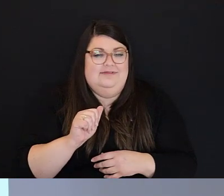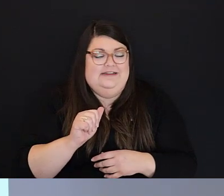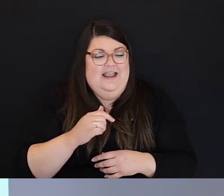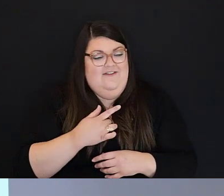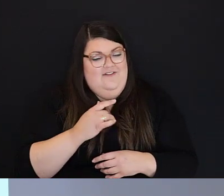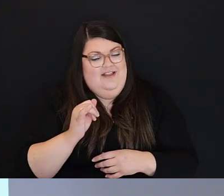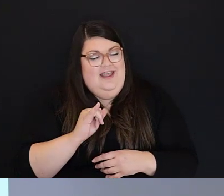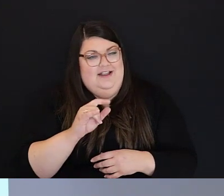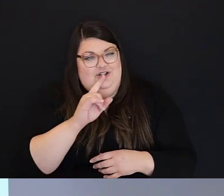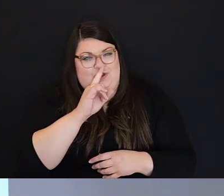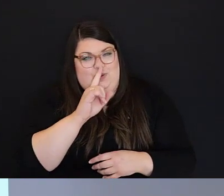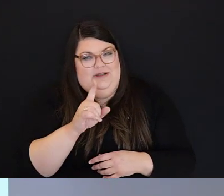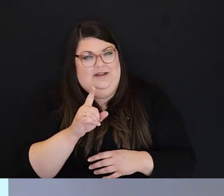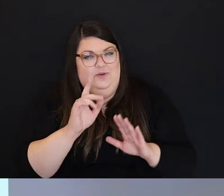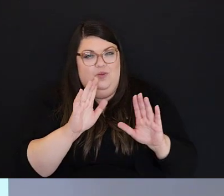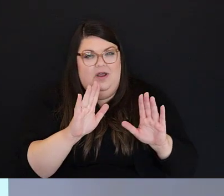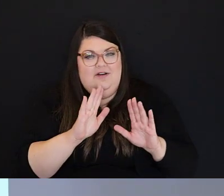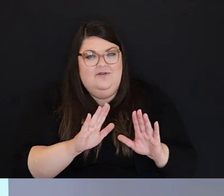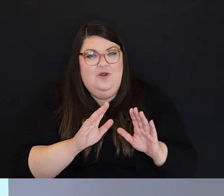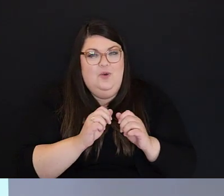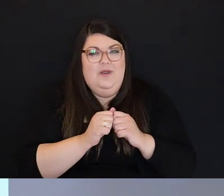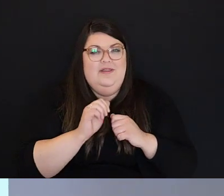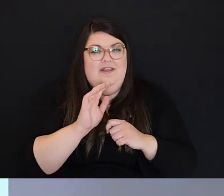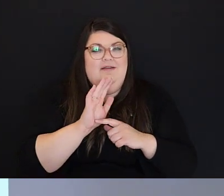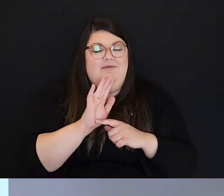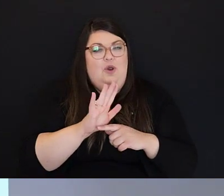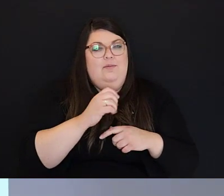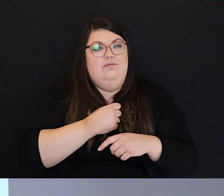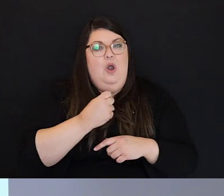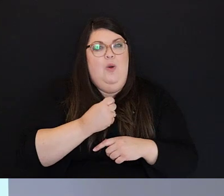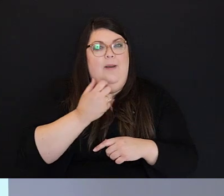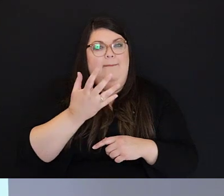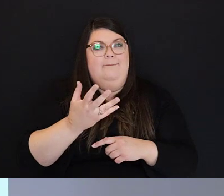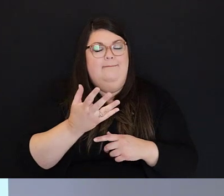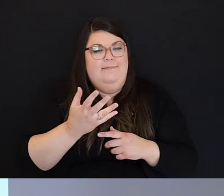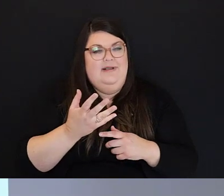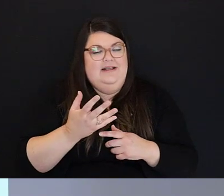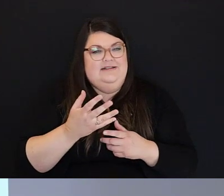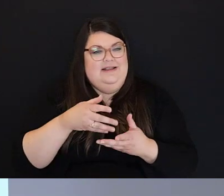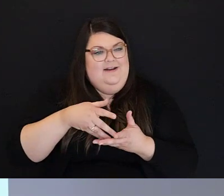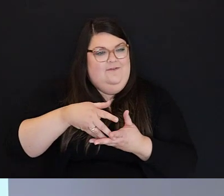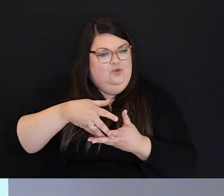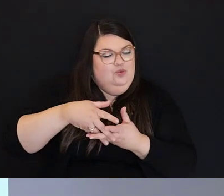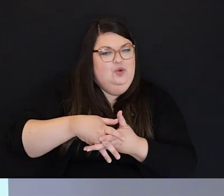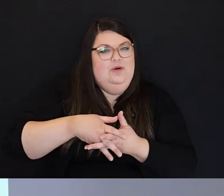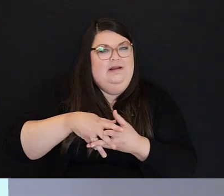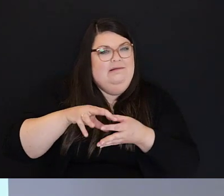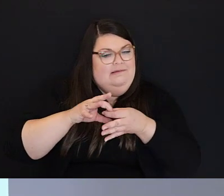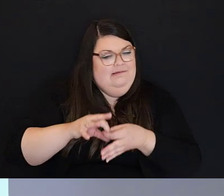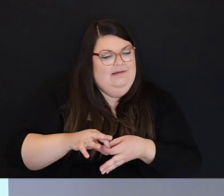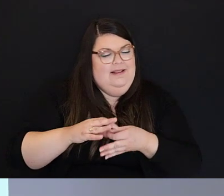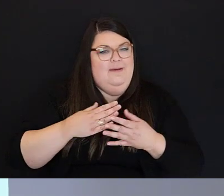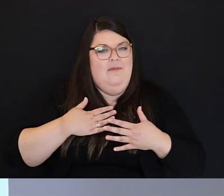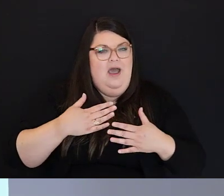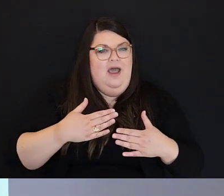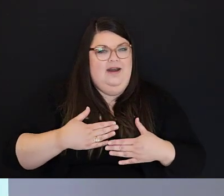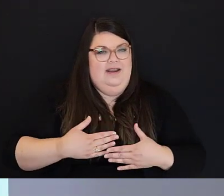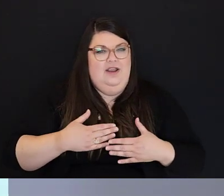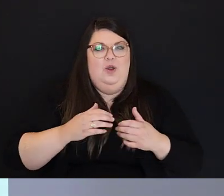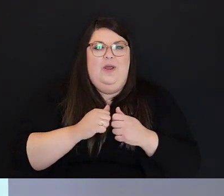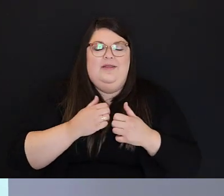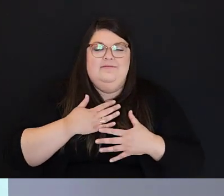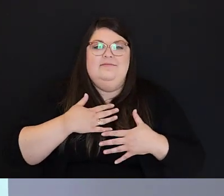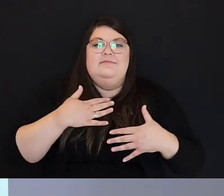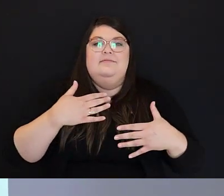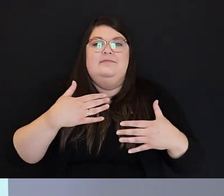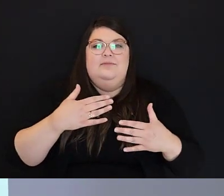I feel like it's really wonderful that with the poem, it was kind of rooting us all in the body with kind of an inhale and an exhale, and